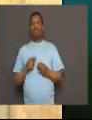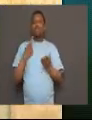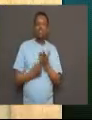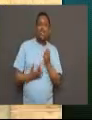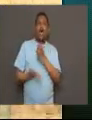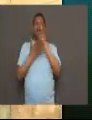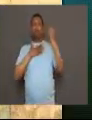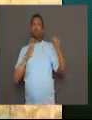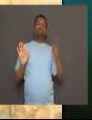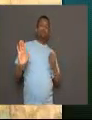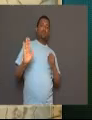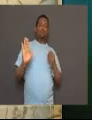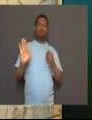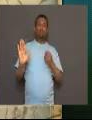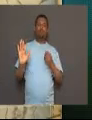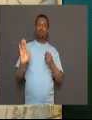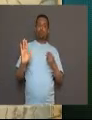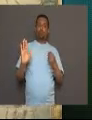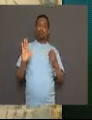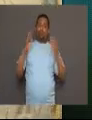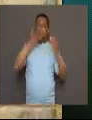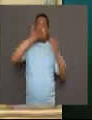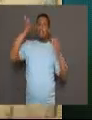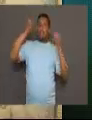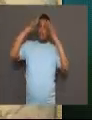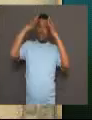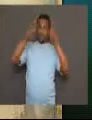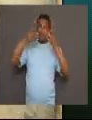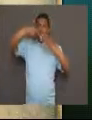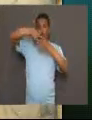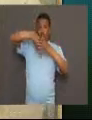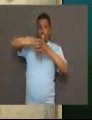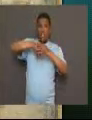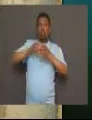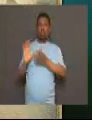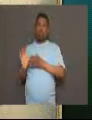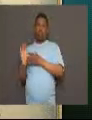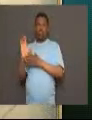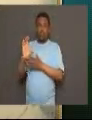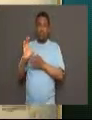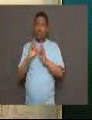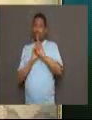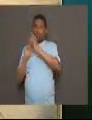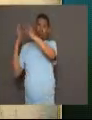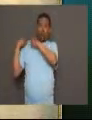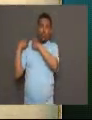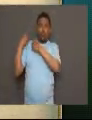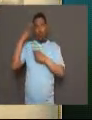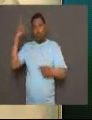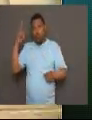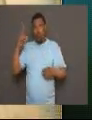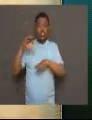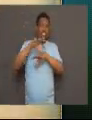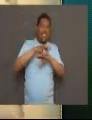This would help him to better determine the geological forces responsible for